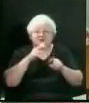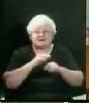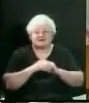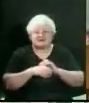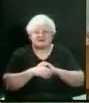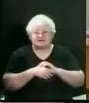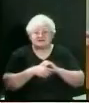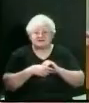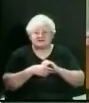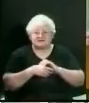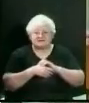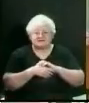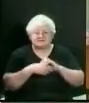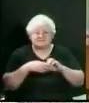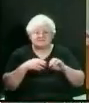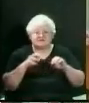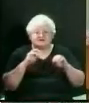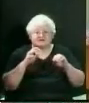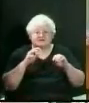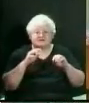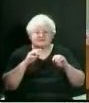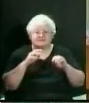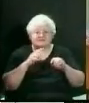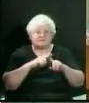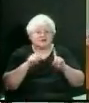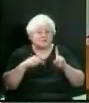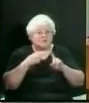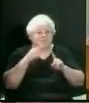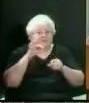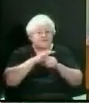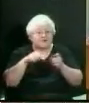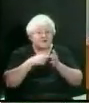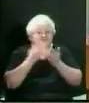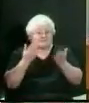as this vote on this motion is made, I will be leaving.